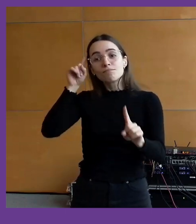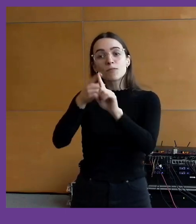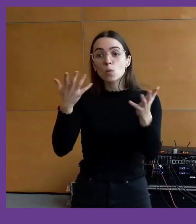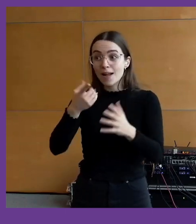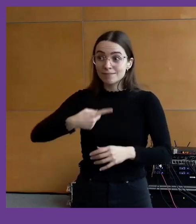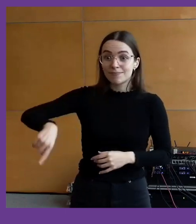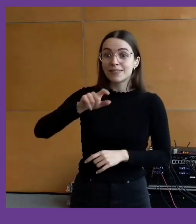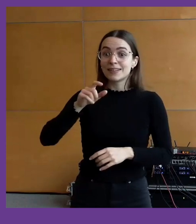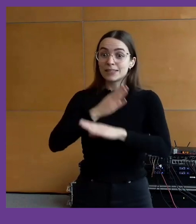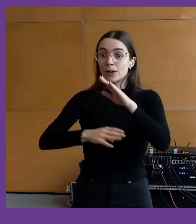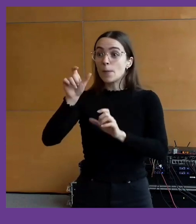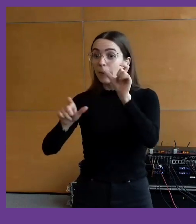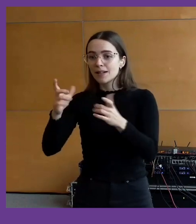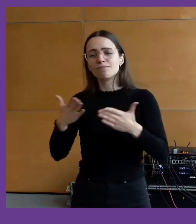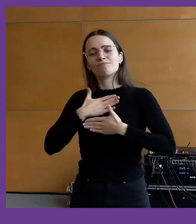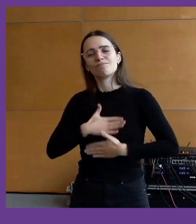economic